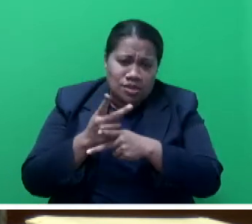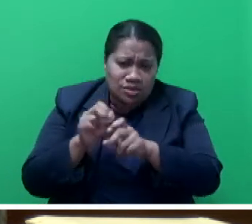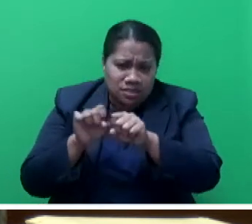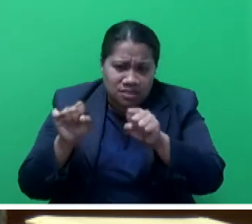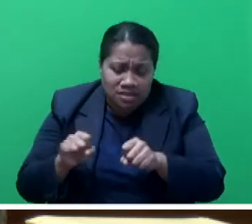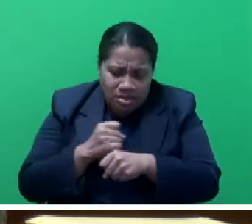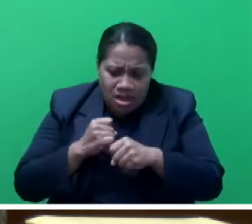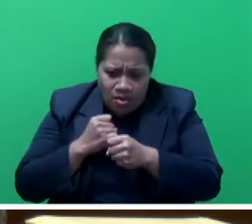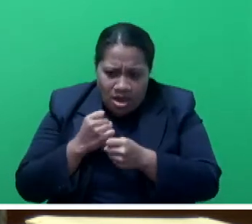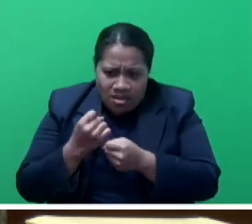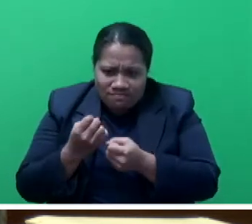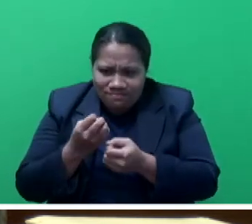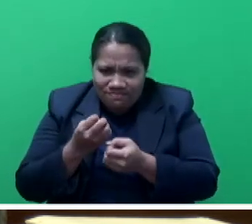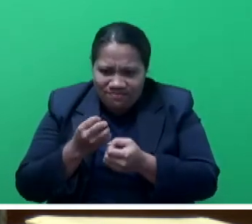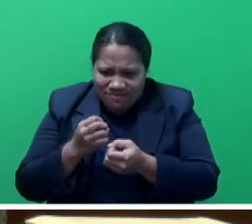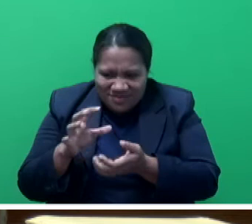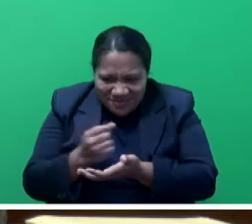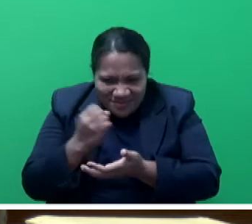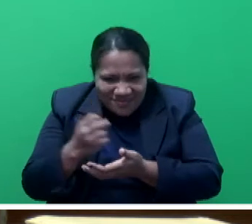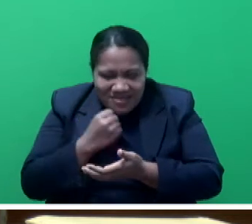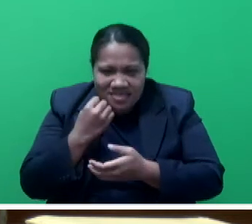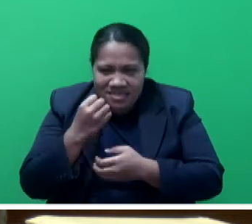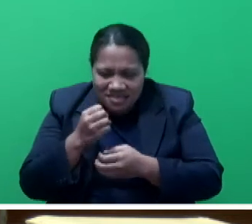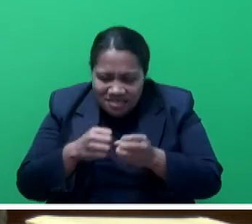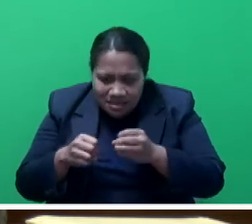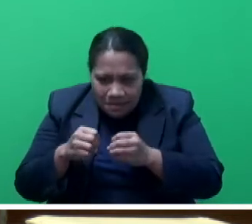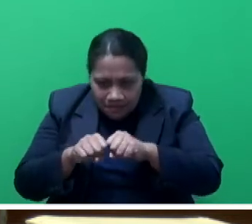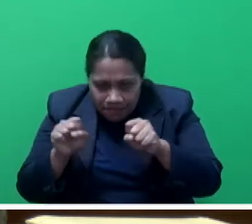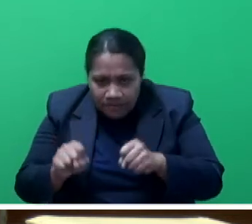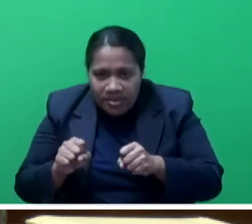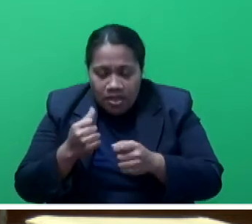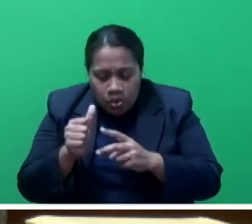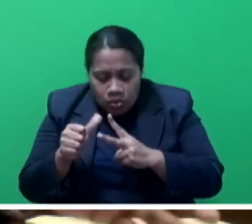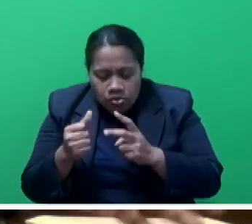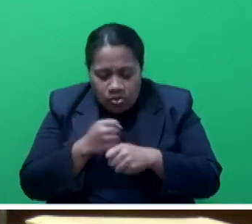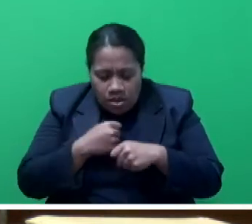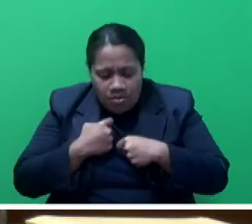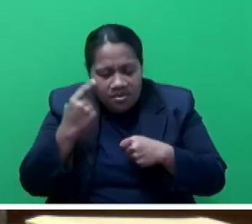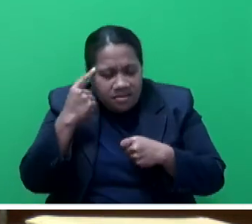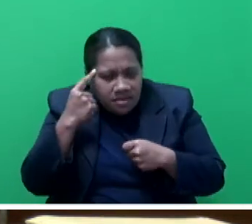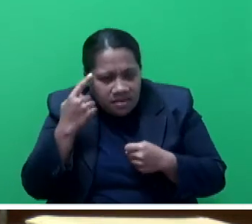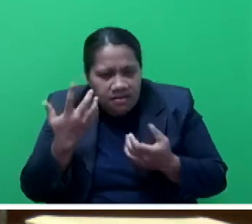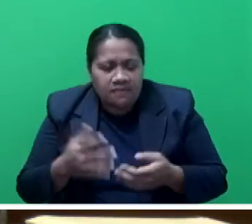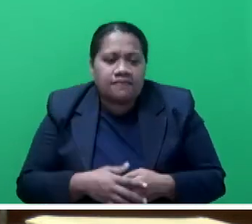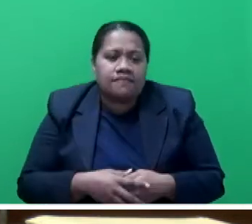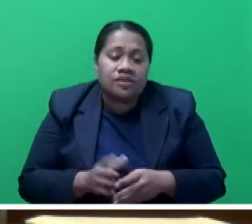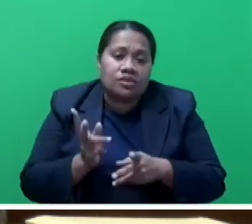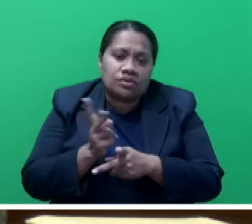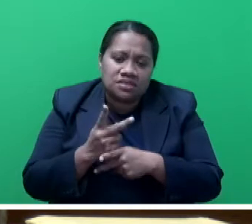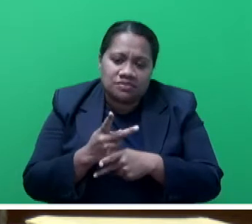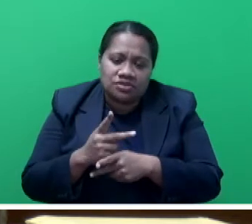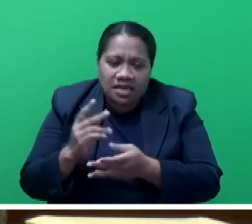consumption systems, and also our thinking with respect to consumption and production systems, Mr.